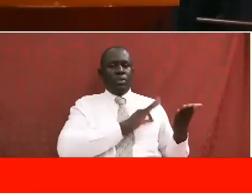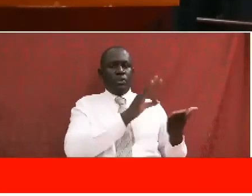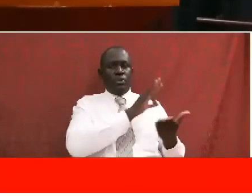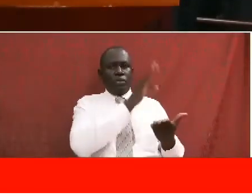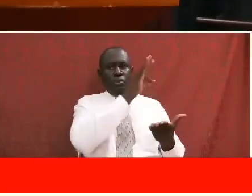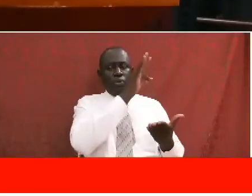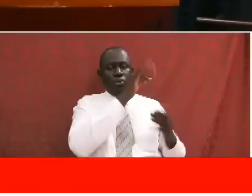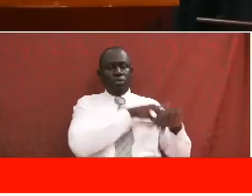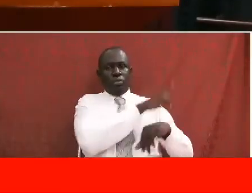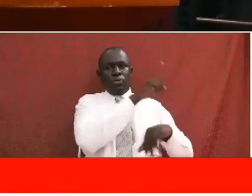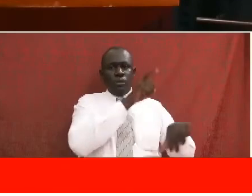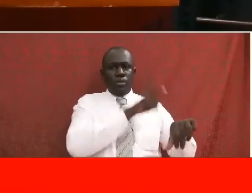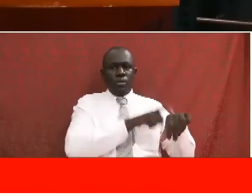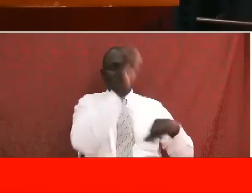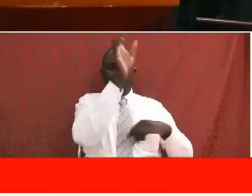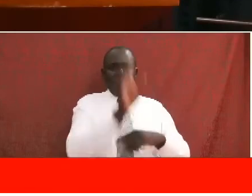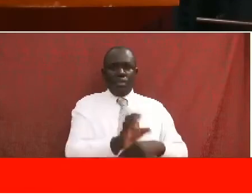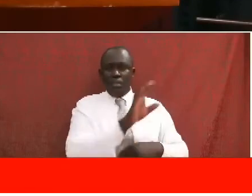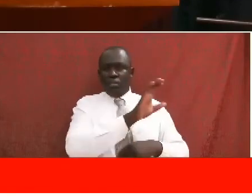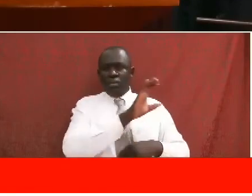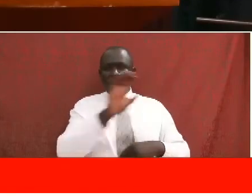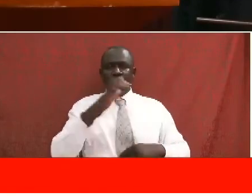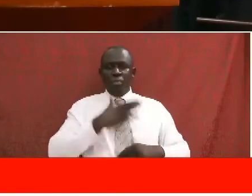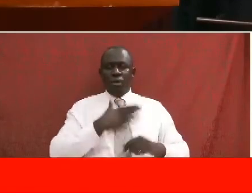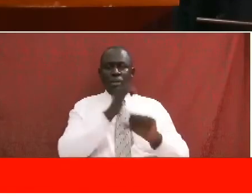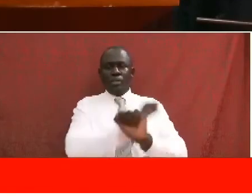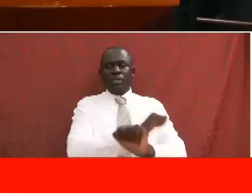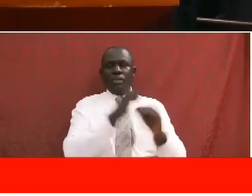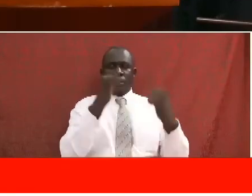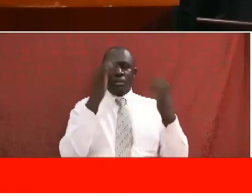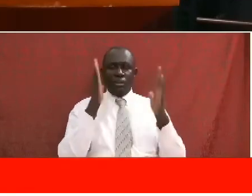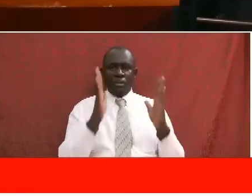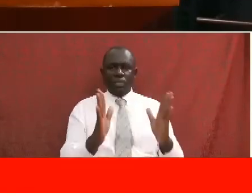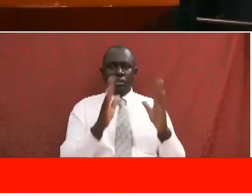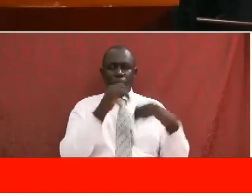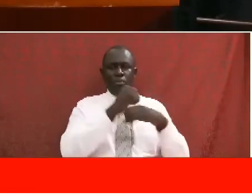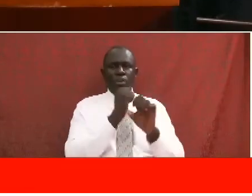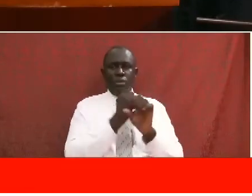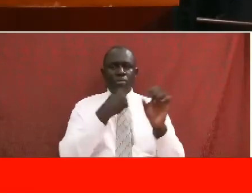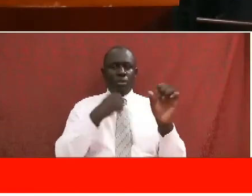the cross my Savior made me